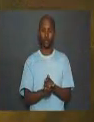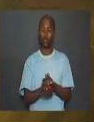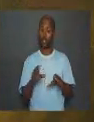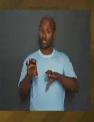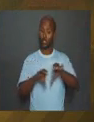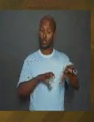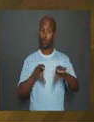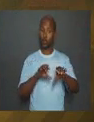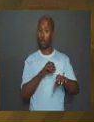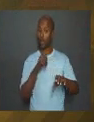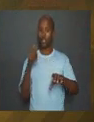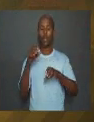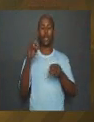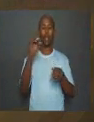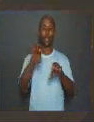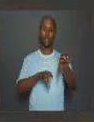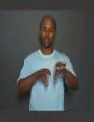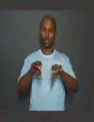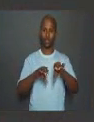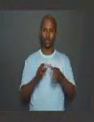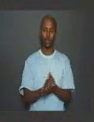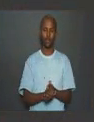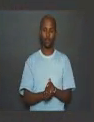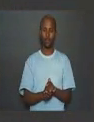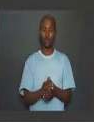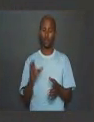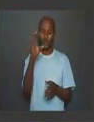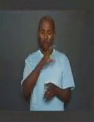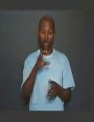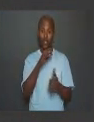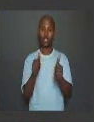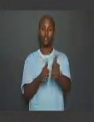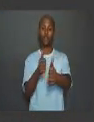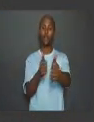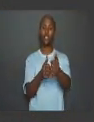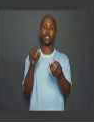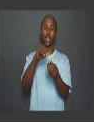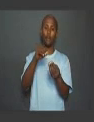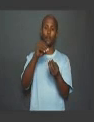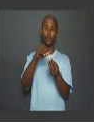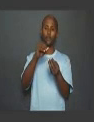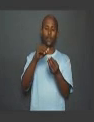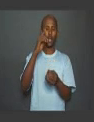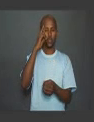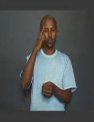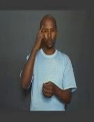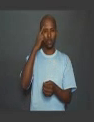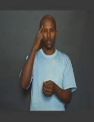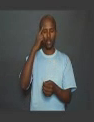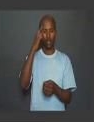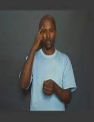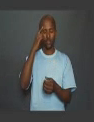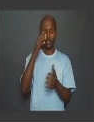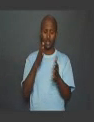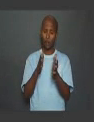do another activity, students. Find the following sum assuming that the